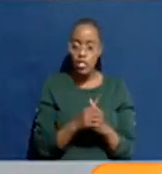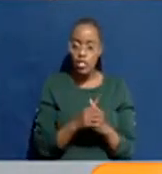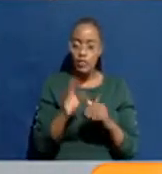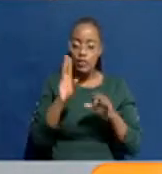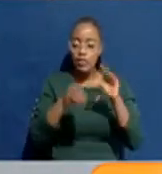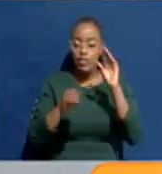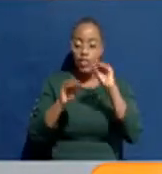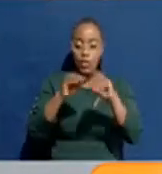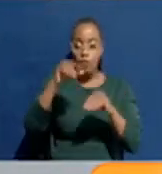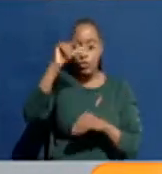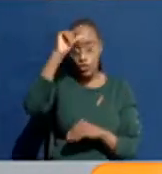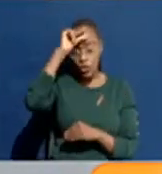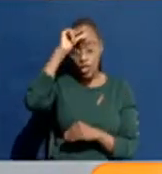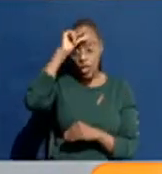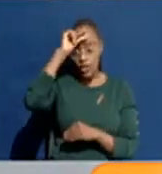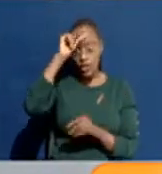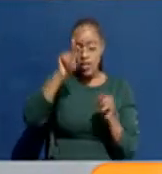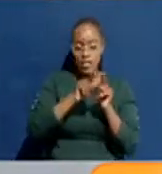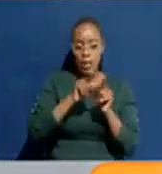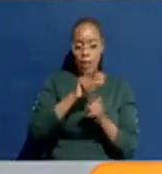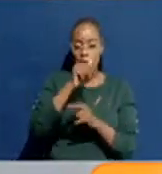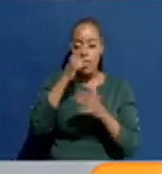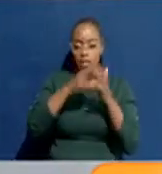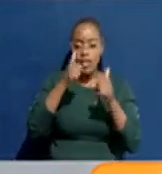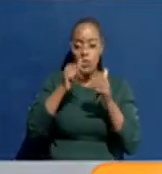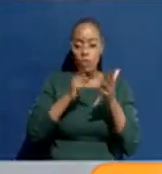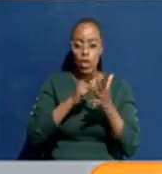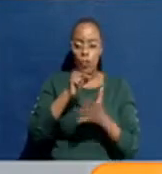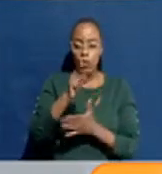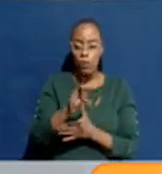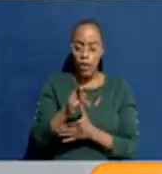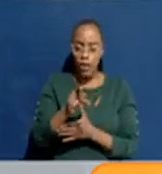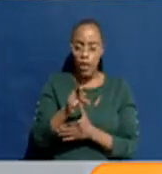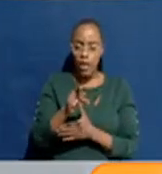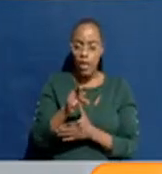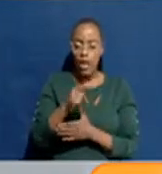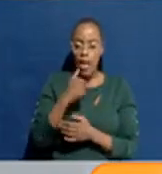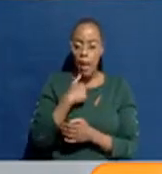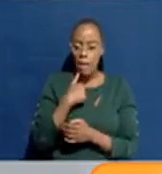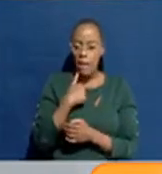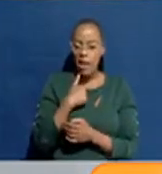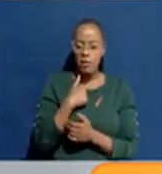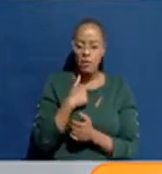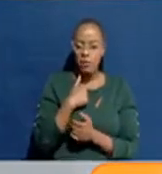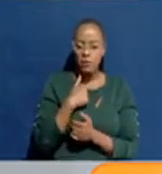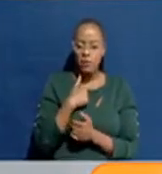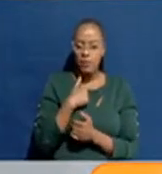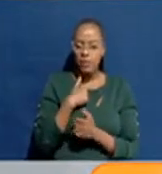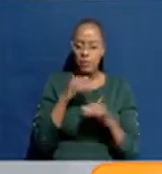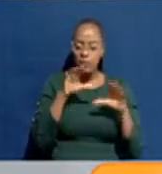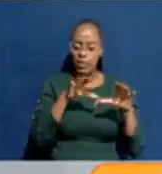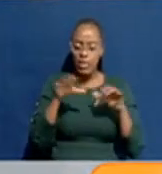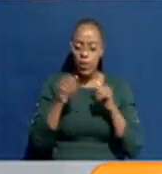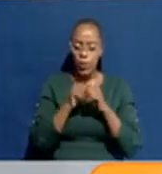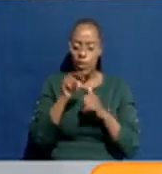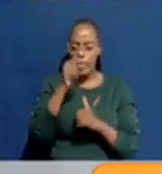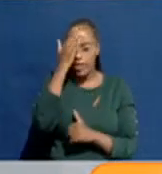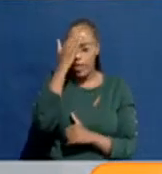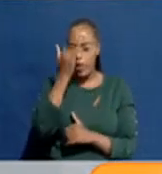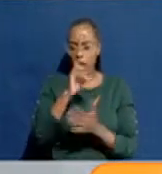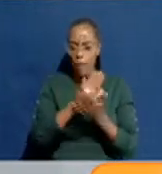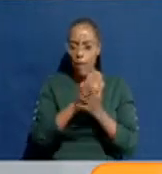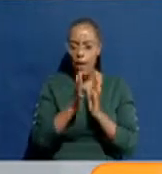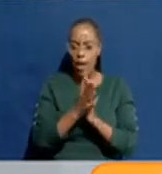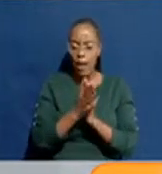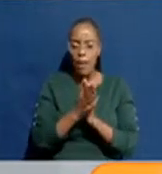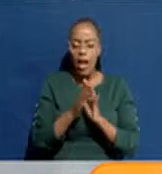to government, right? Just like any other tax that we pay. Mm-hmm. And I don't. I struggle with that because then it becomes a